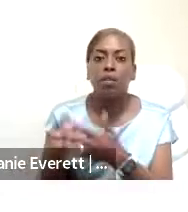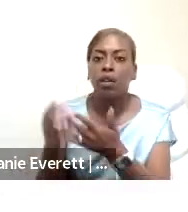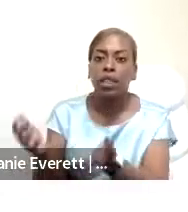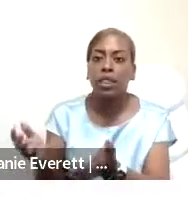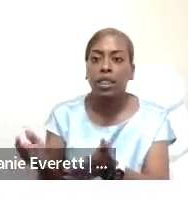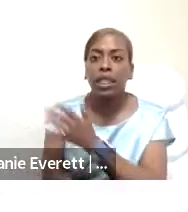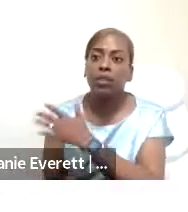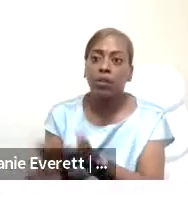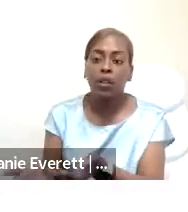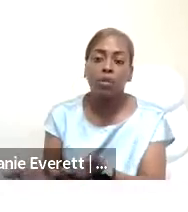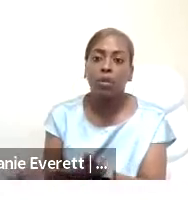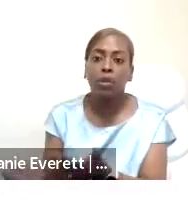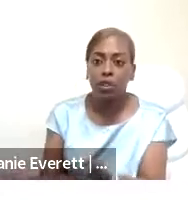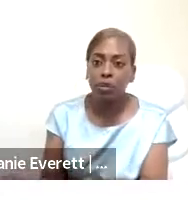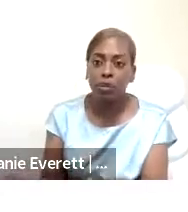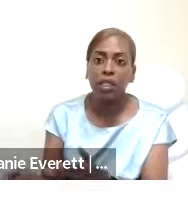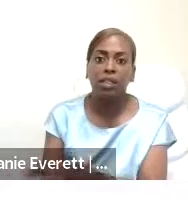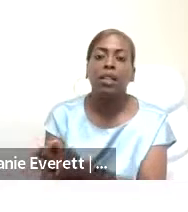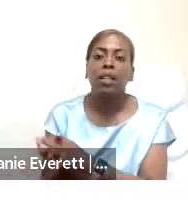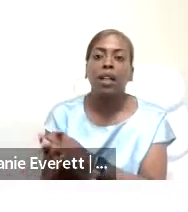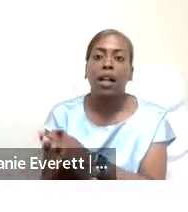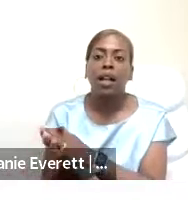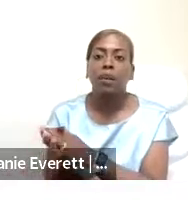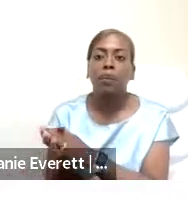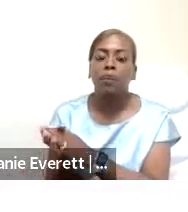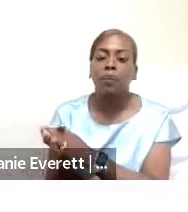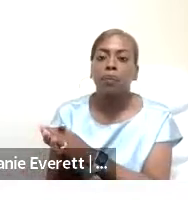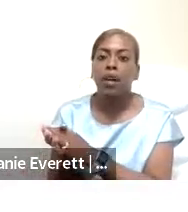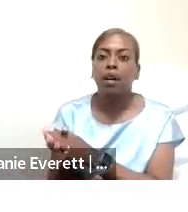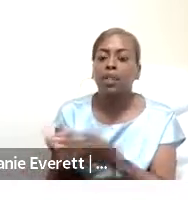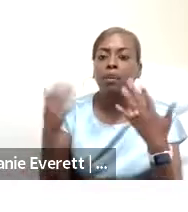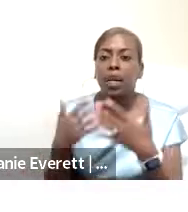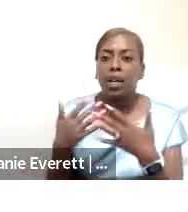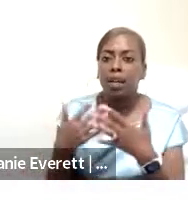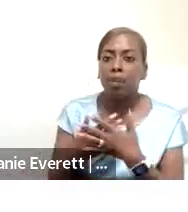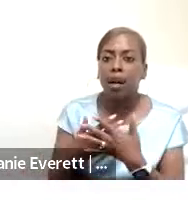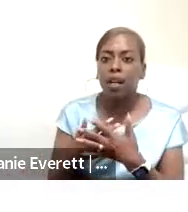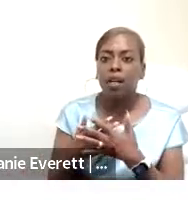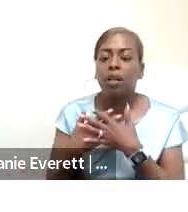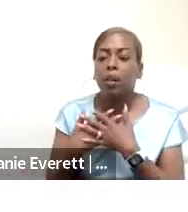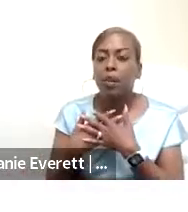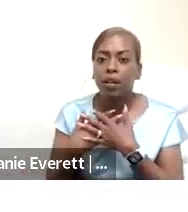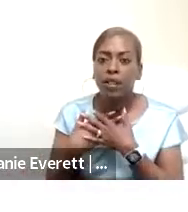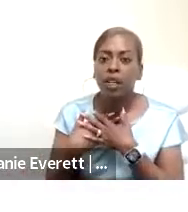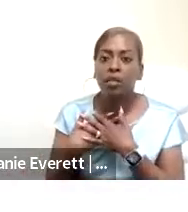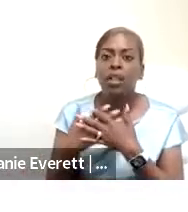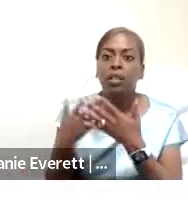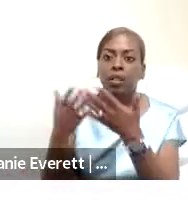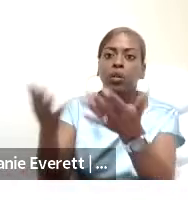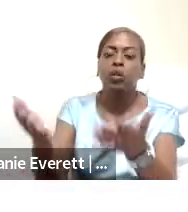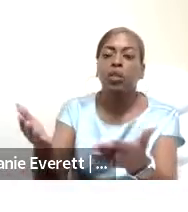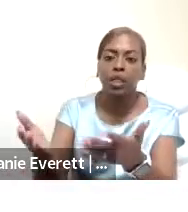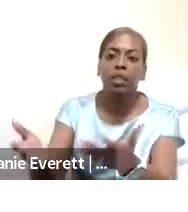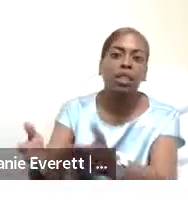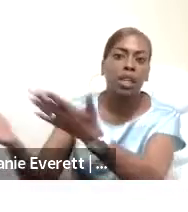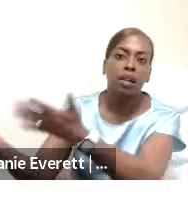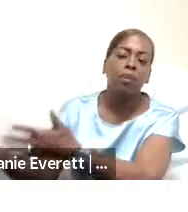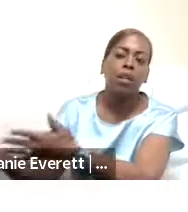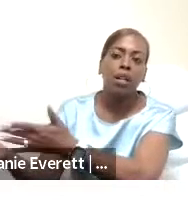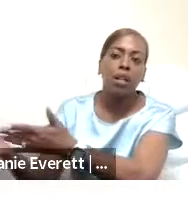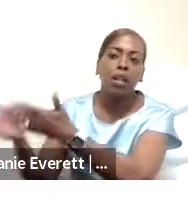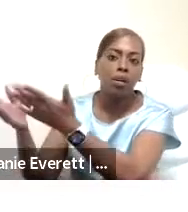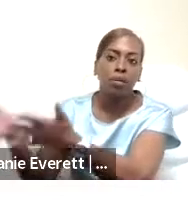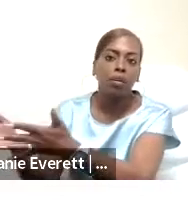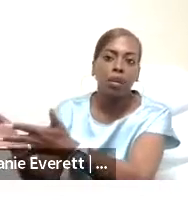a realistic schedule for the members to meet. Obviously, I'm not a member of CRB, so you would need to